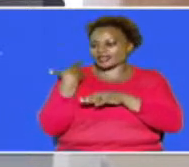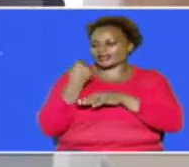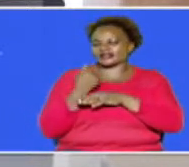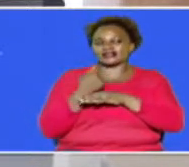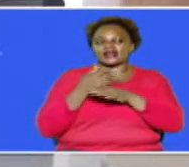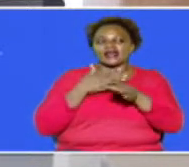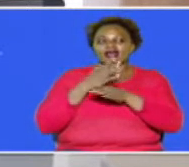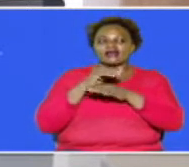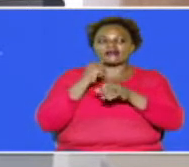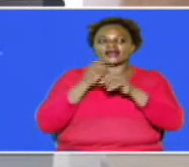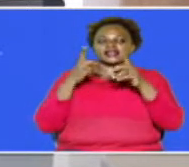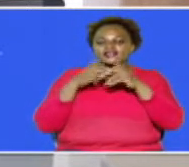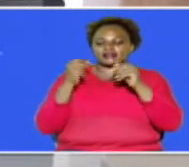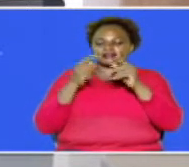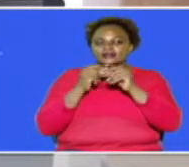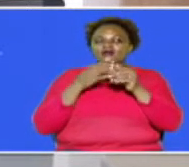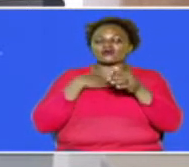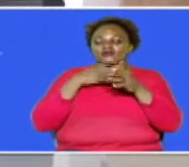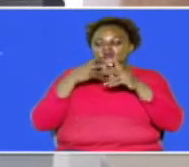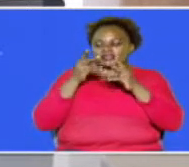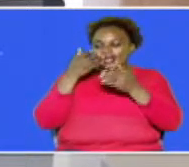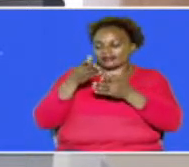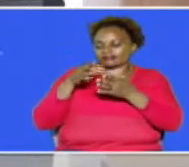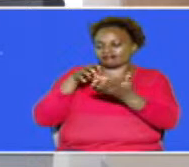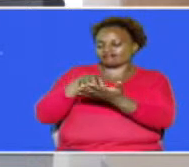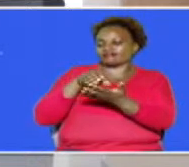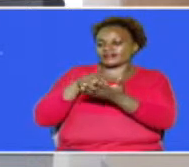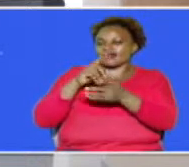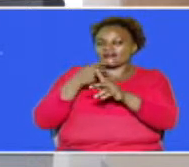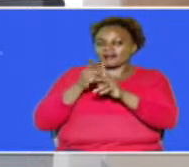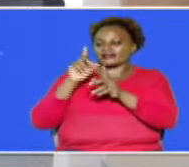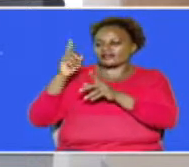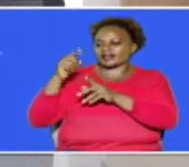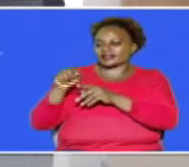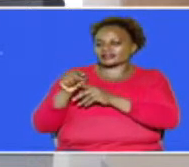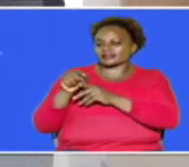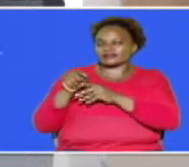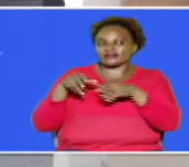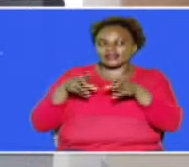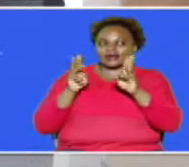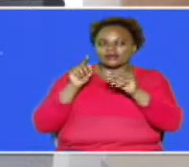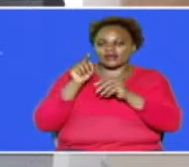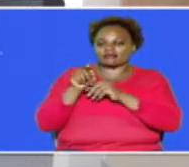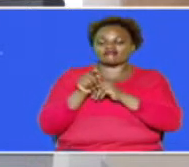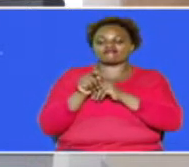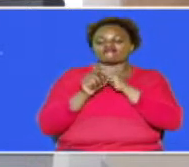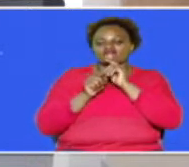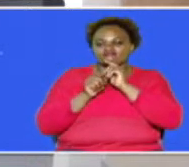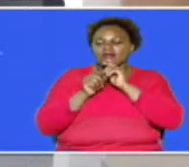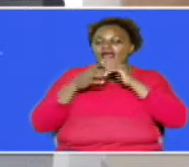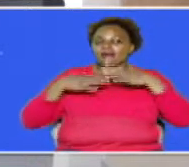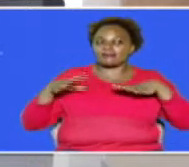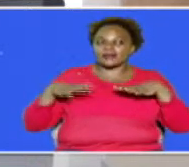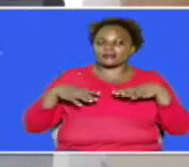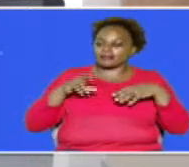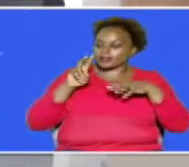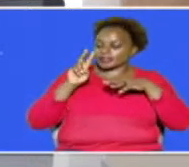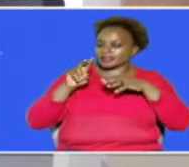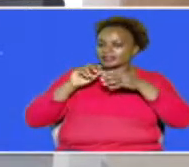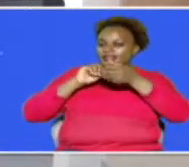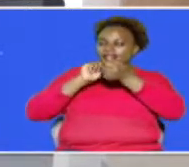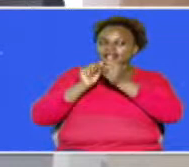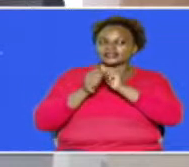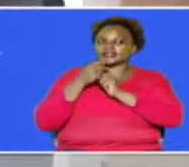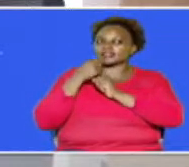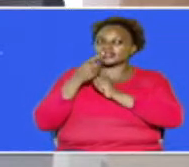after you made your statement. I want to begin from that. But before I begin, the way you people change